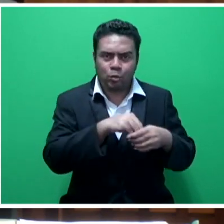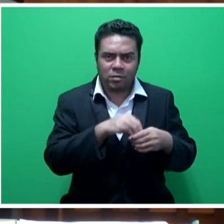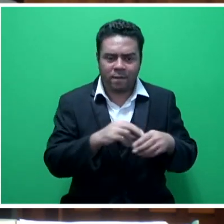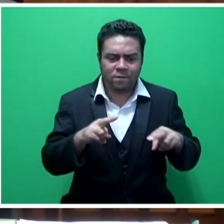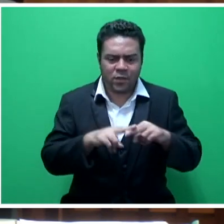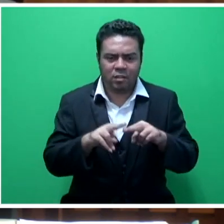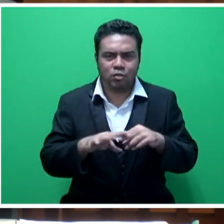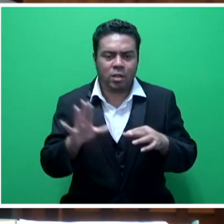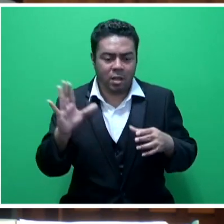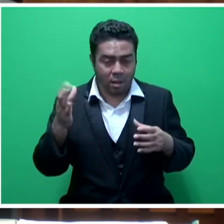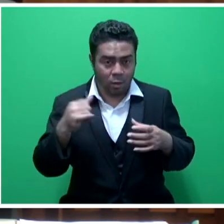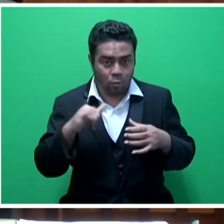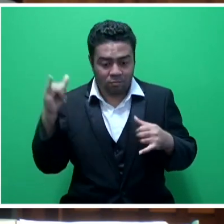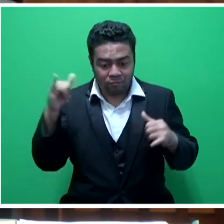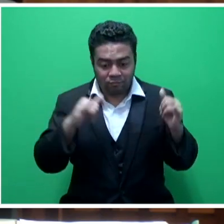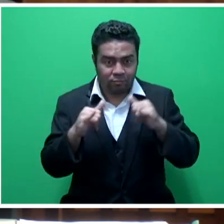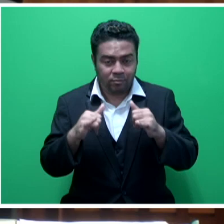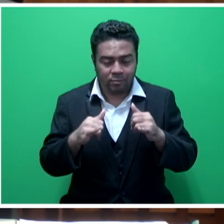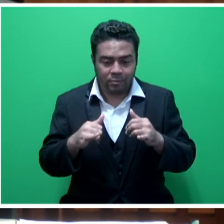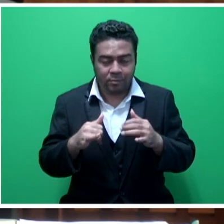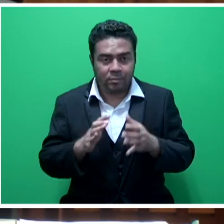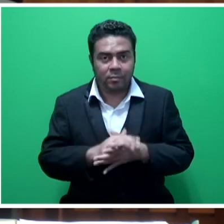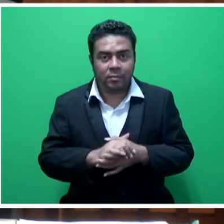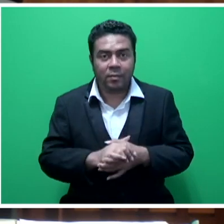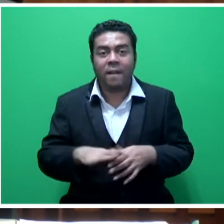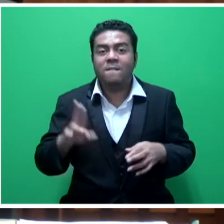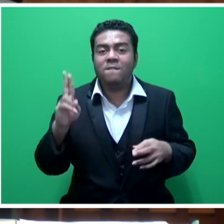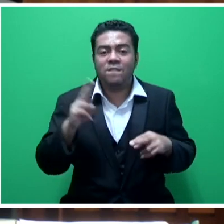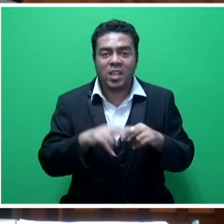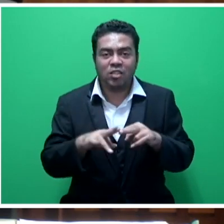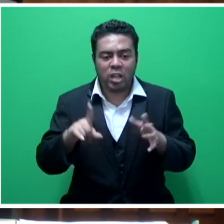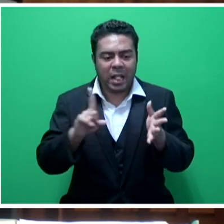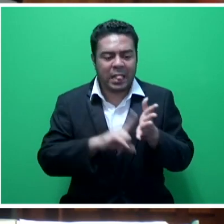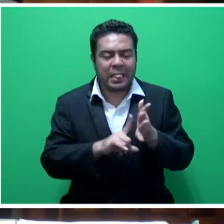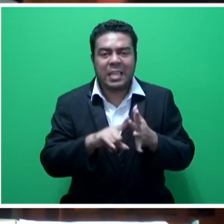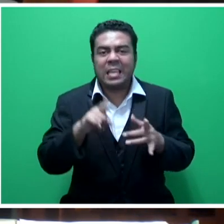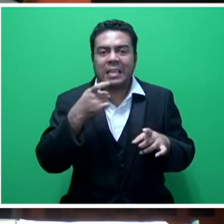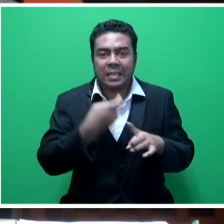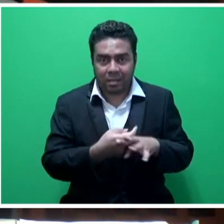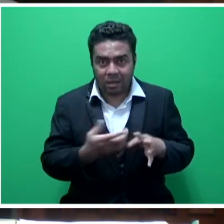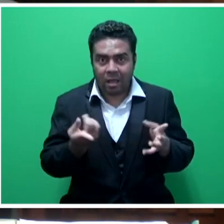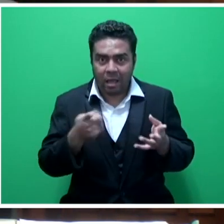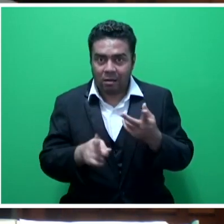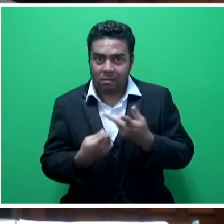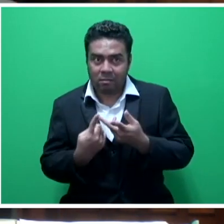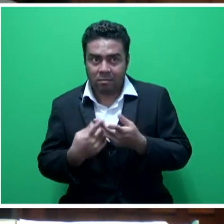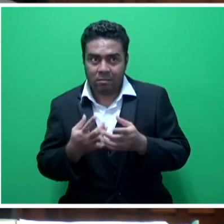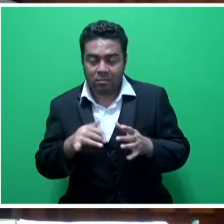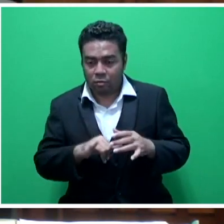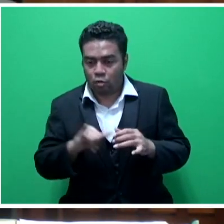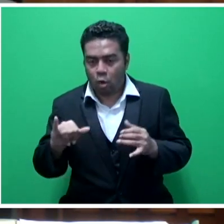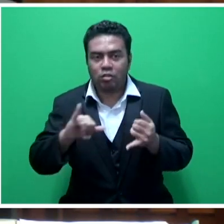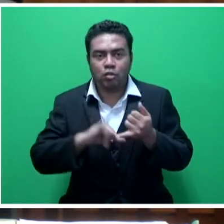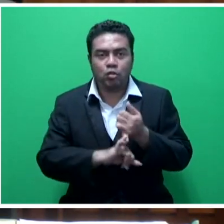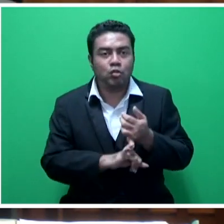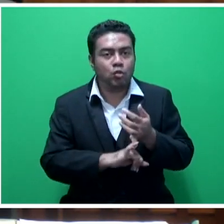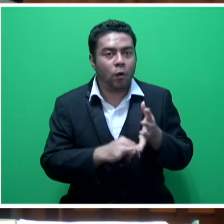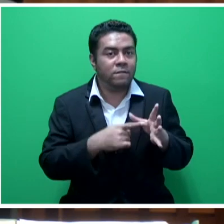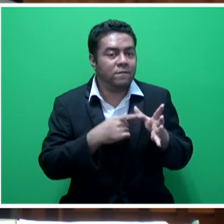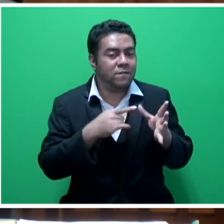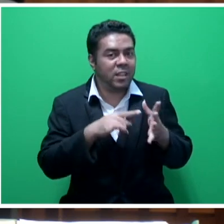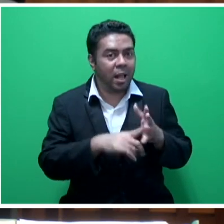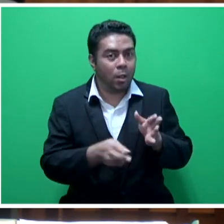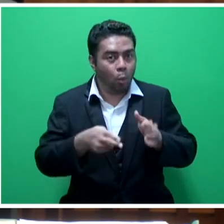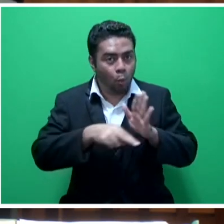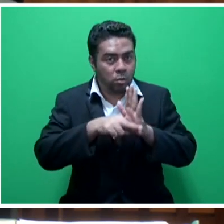Airways, the national carrier, our domestic operator subsidiary Fiji Link, and a 38.75% stake in the Sofitel Fiji Resort, earned a